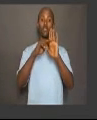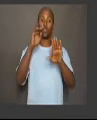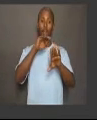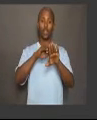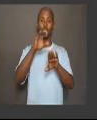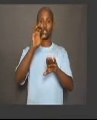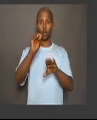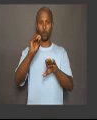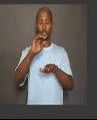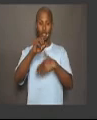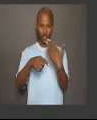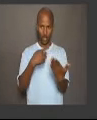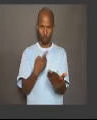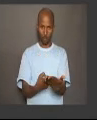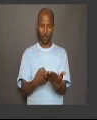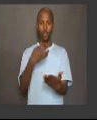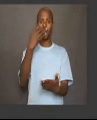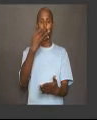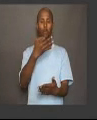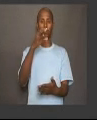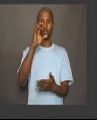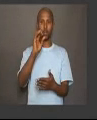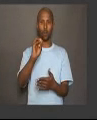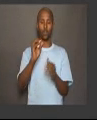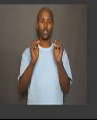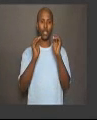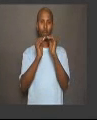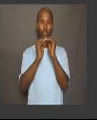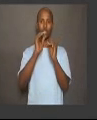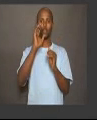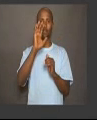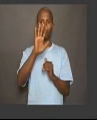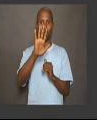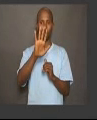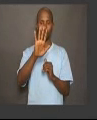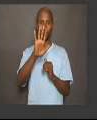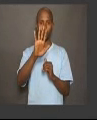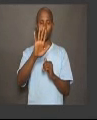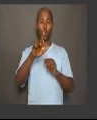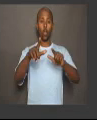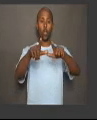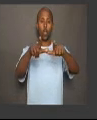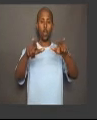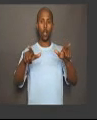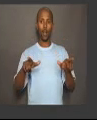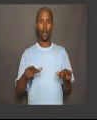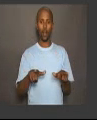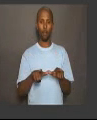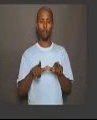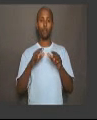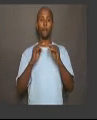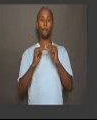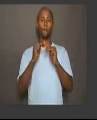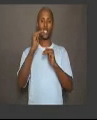and therefore f of 0 equals 5 is the local